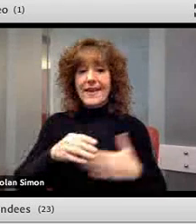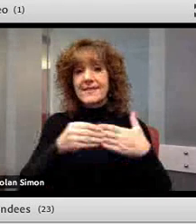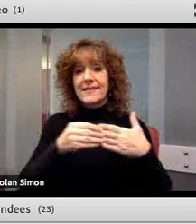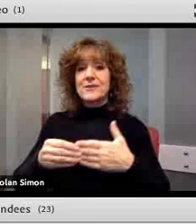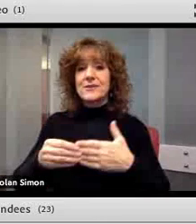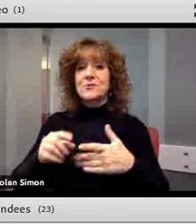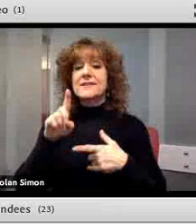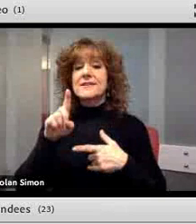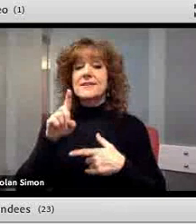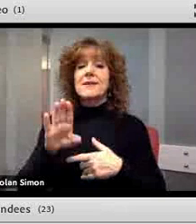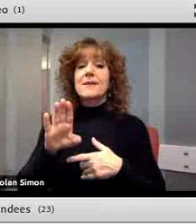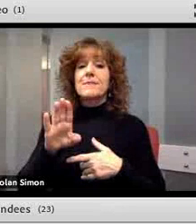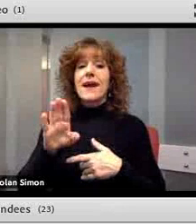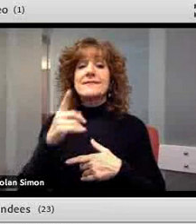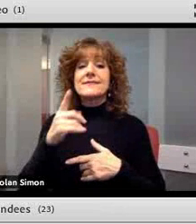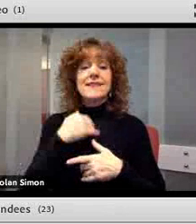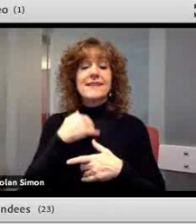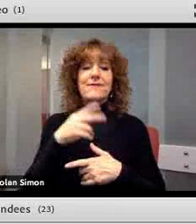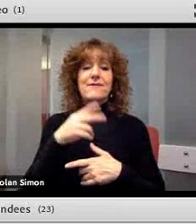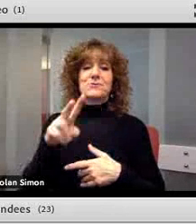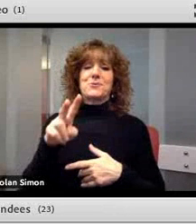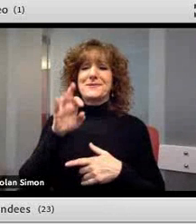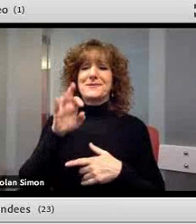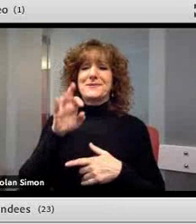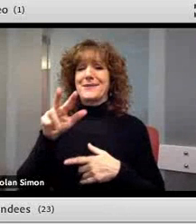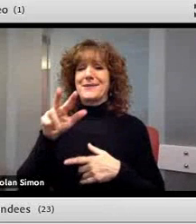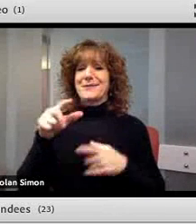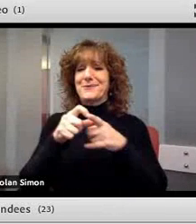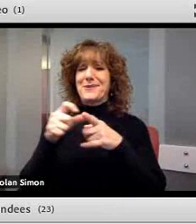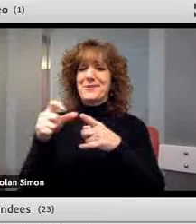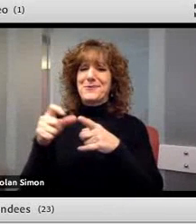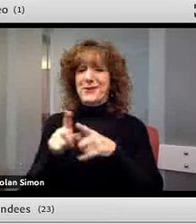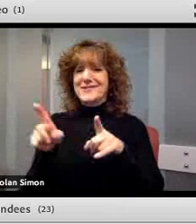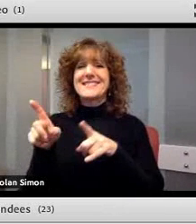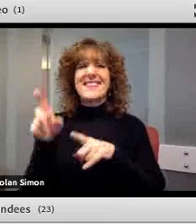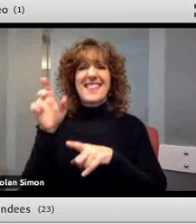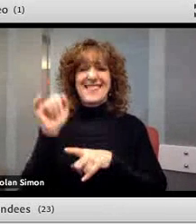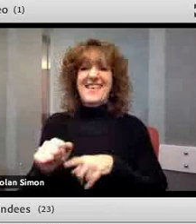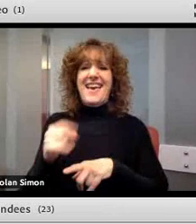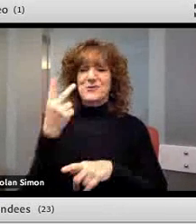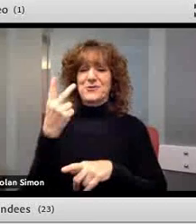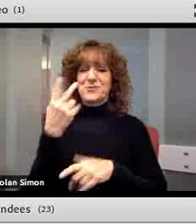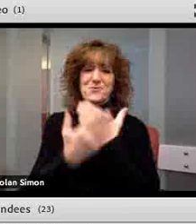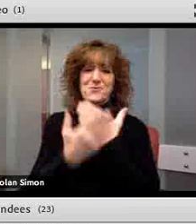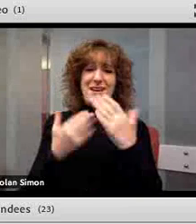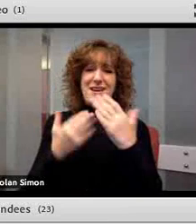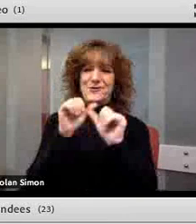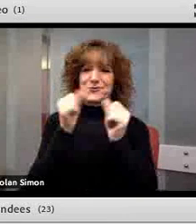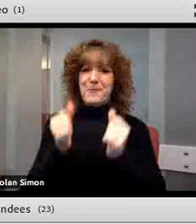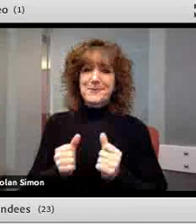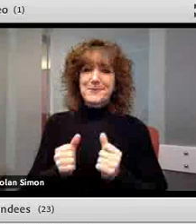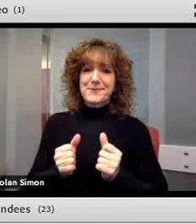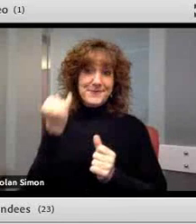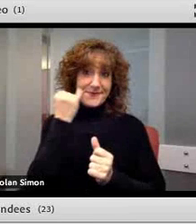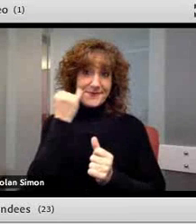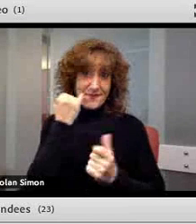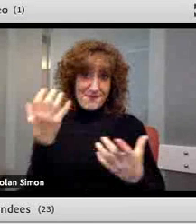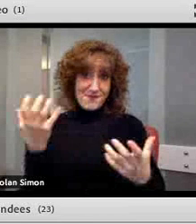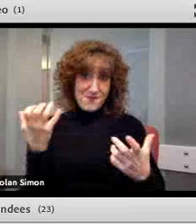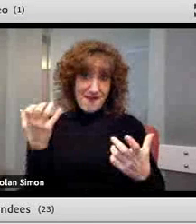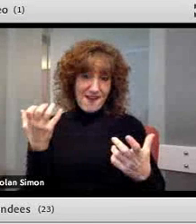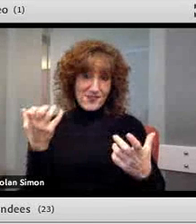our database and tells you that we have 293 words that have those 2 hand shapes. Then if you want,